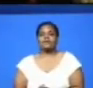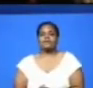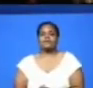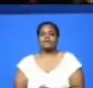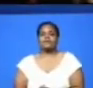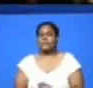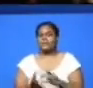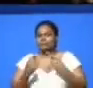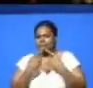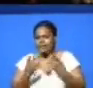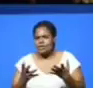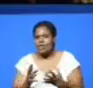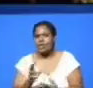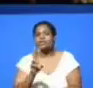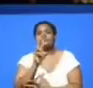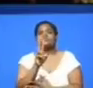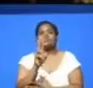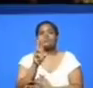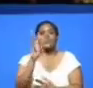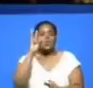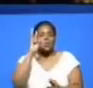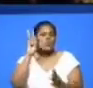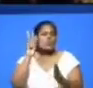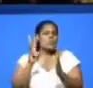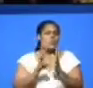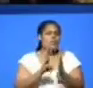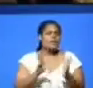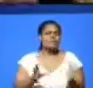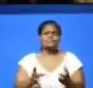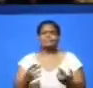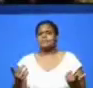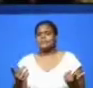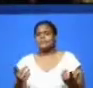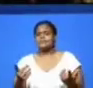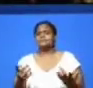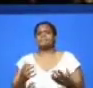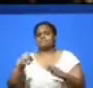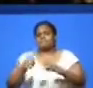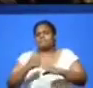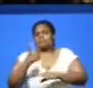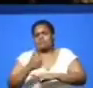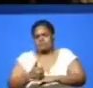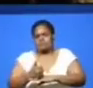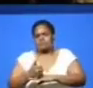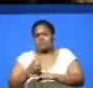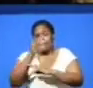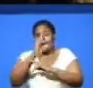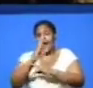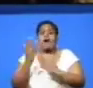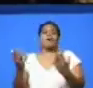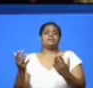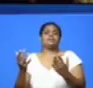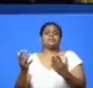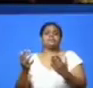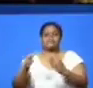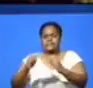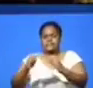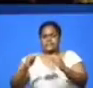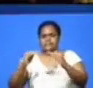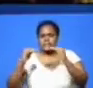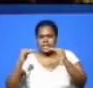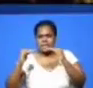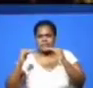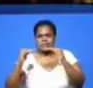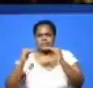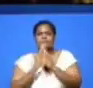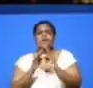two witnesses sets forth God's standards, his measuring rod,